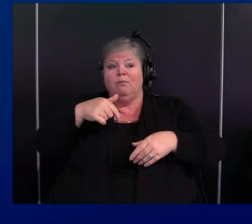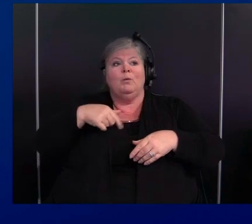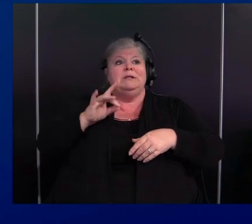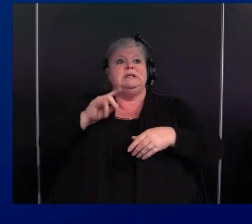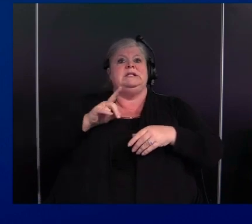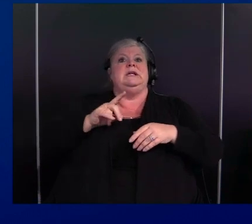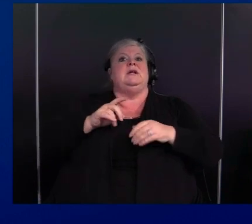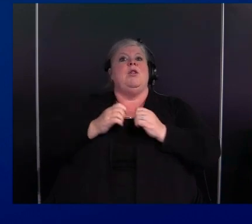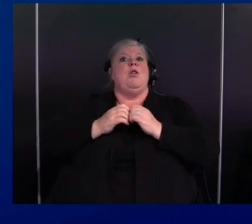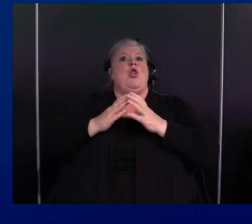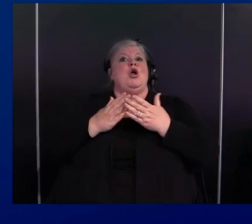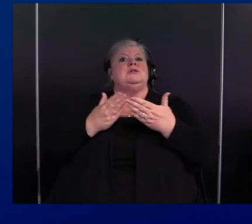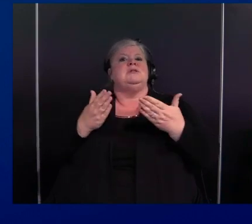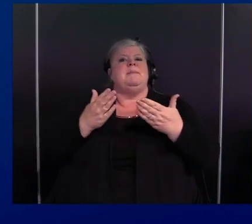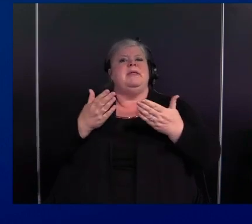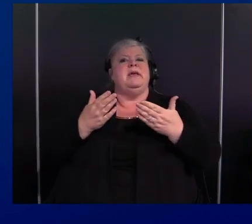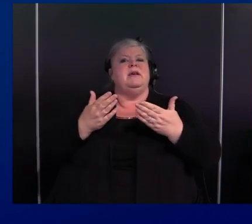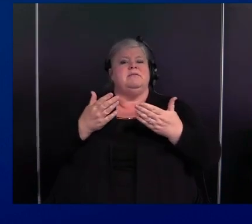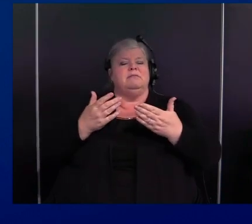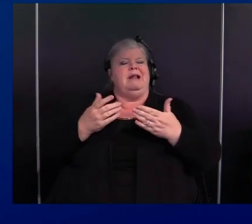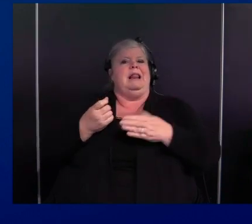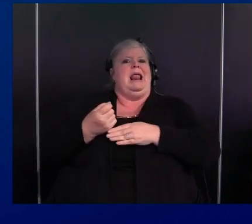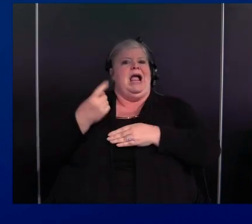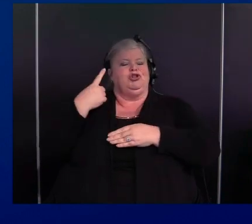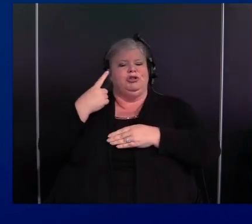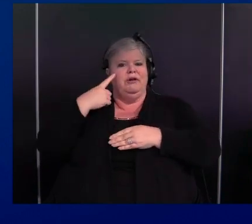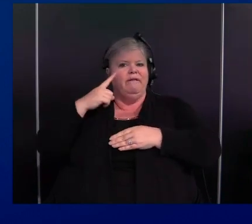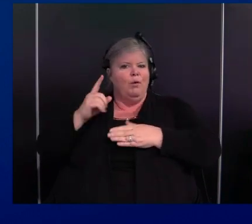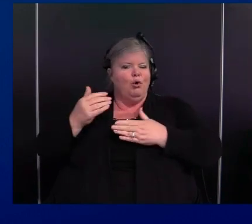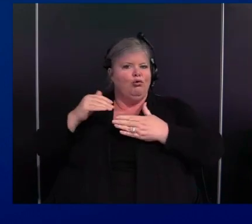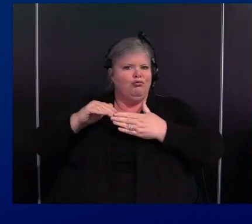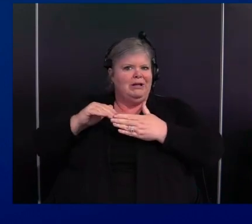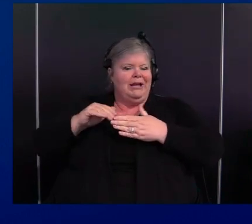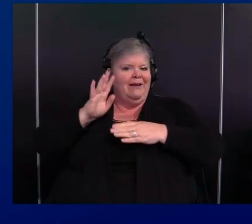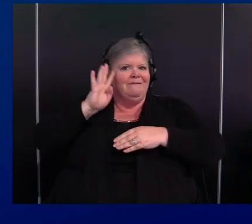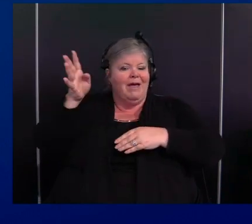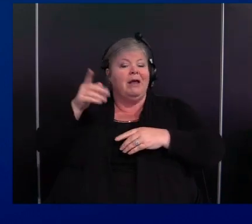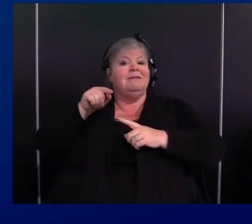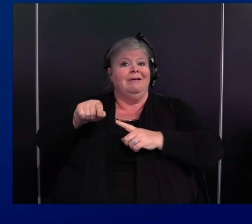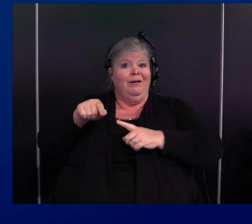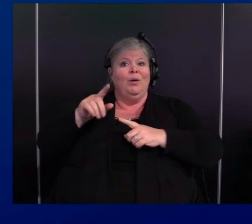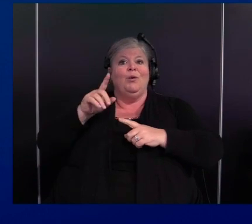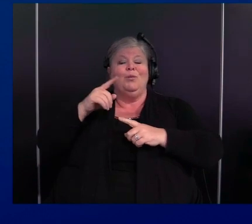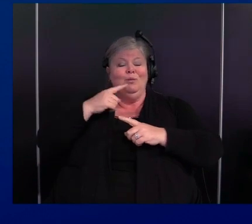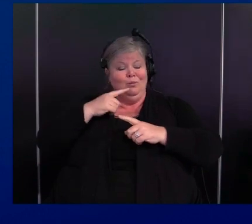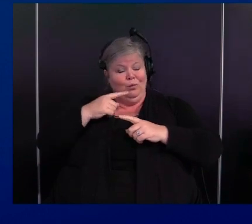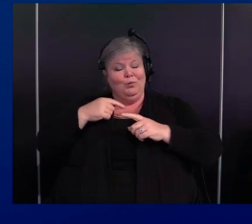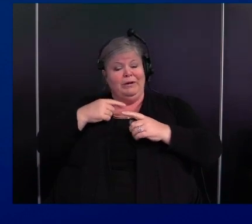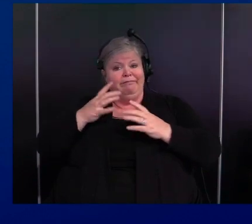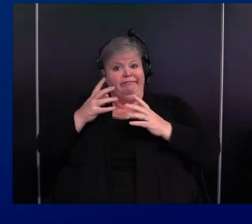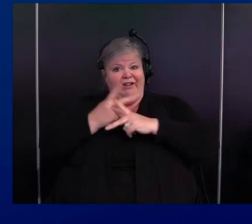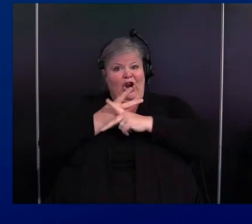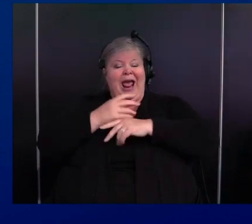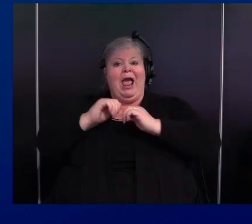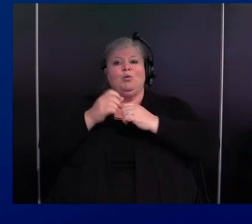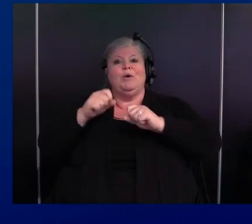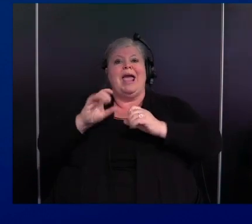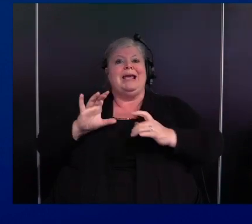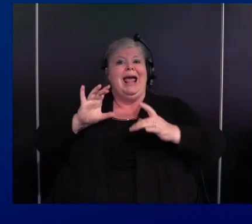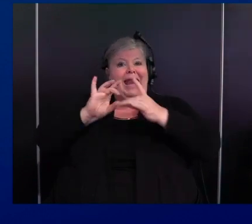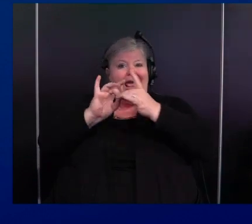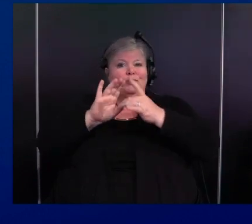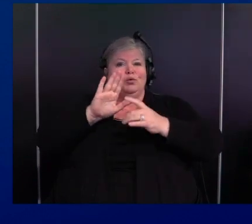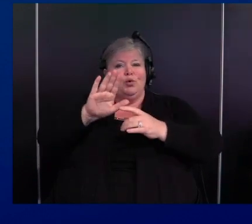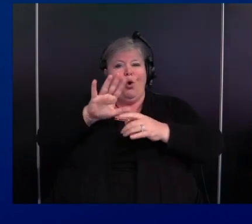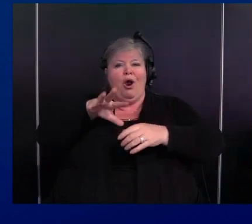something in reInvent last year where you can actually connect out to your infrastructure to have sort of